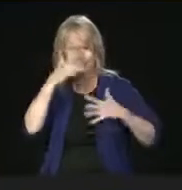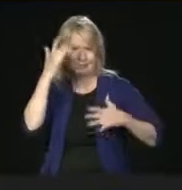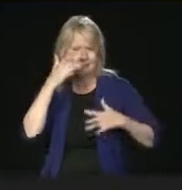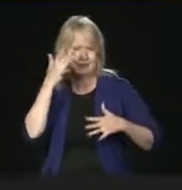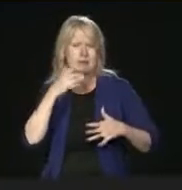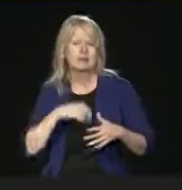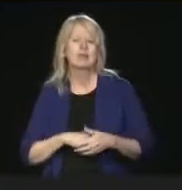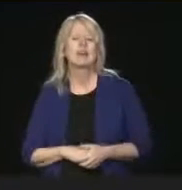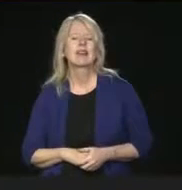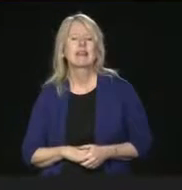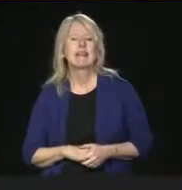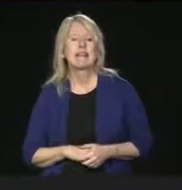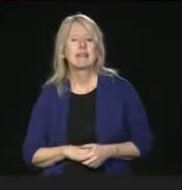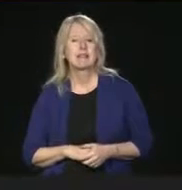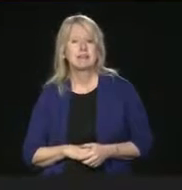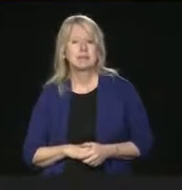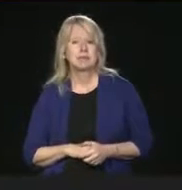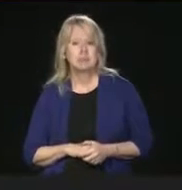to